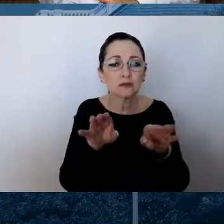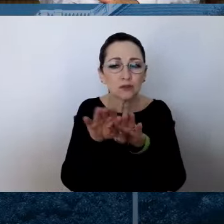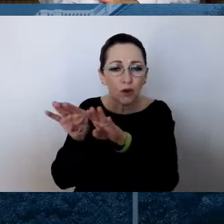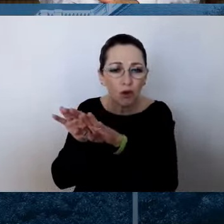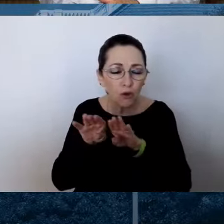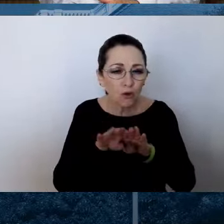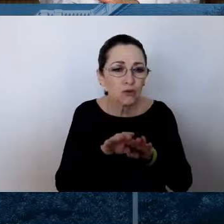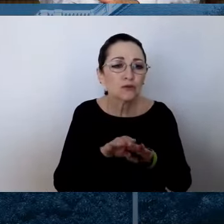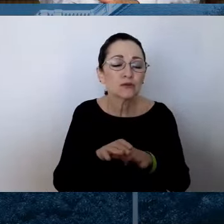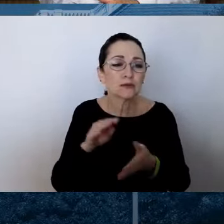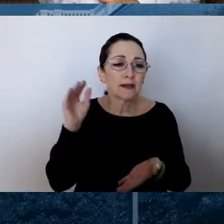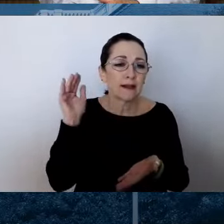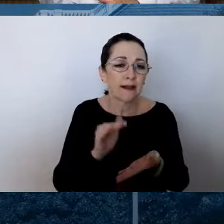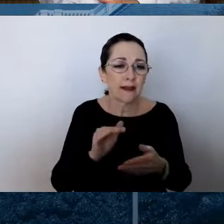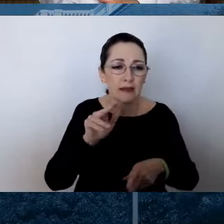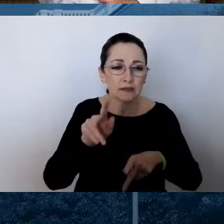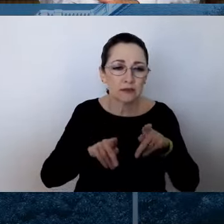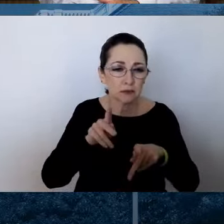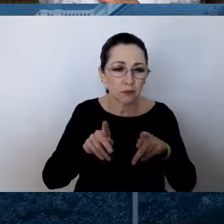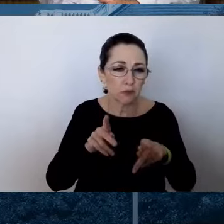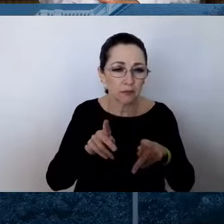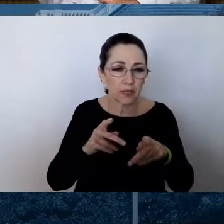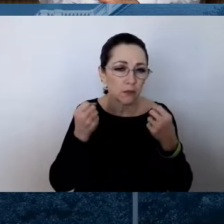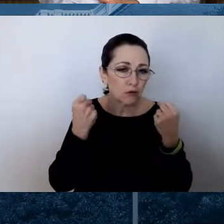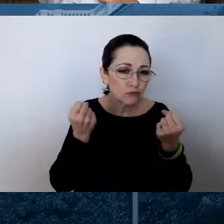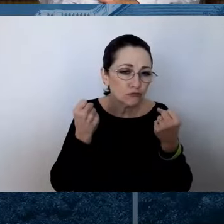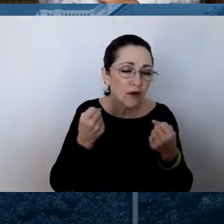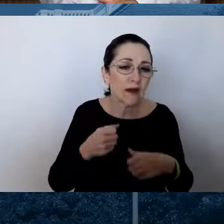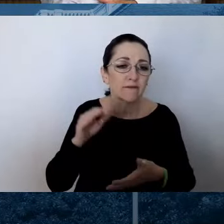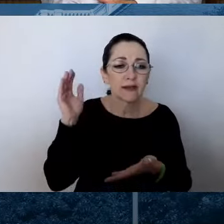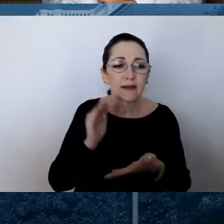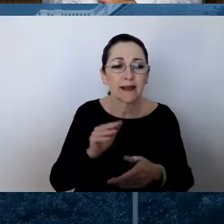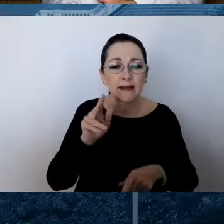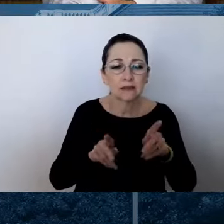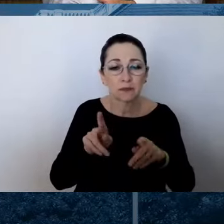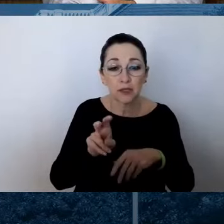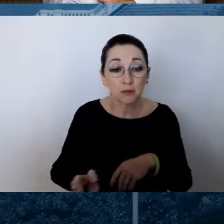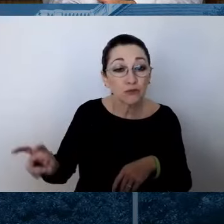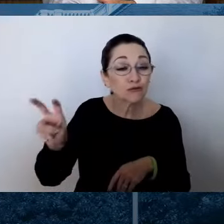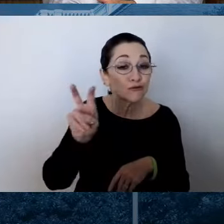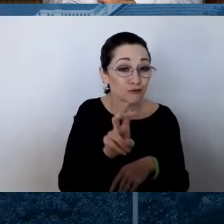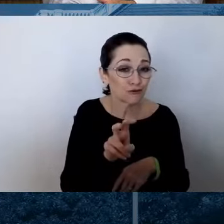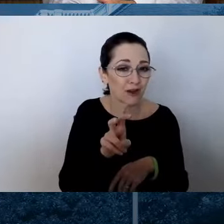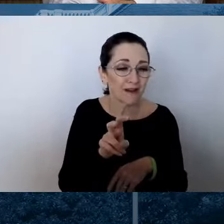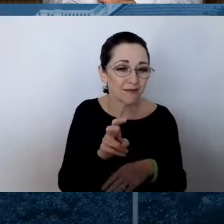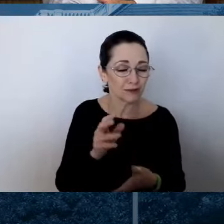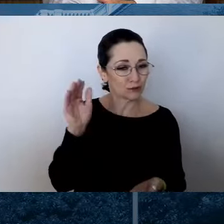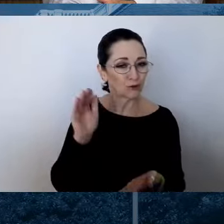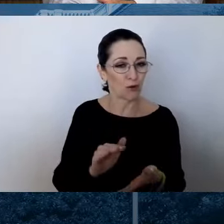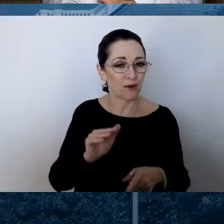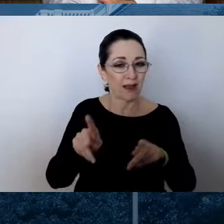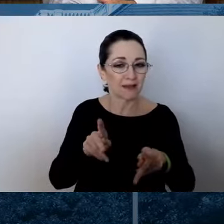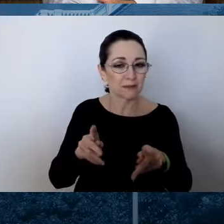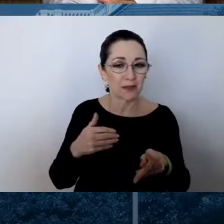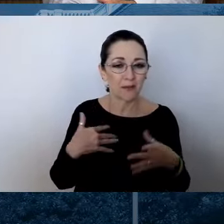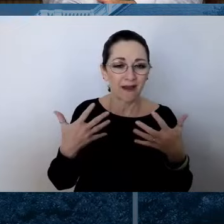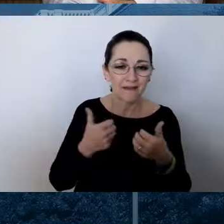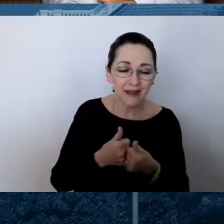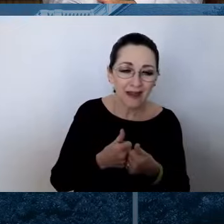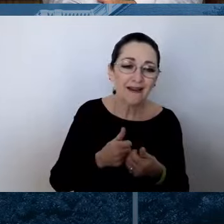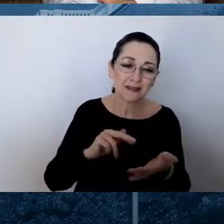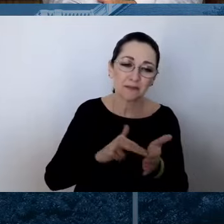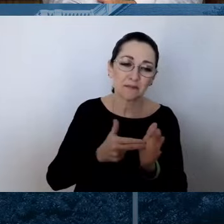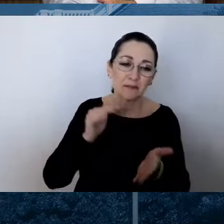injuries, fewer people going into the hospital. And so at 296, it's probably much tighter for